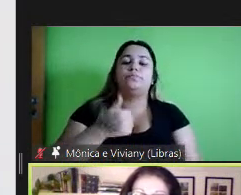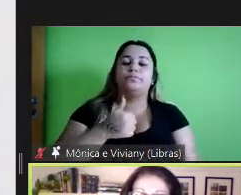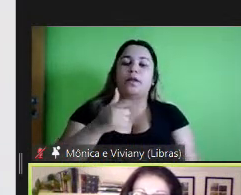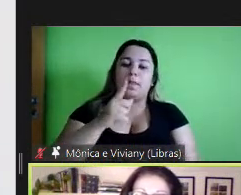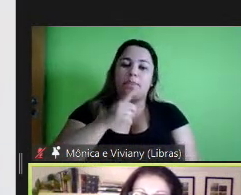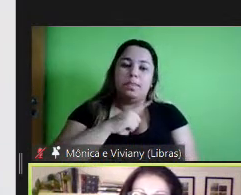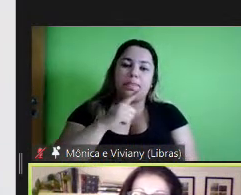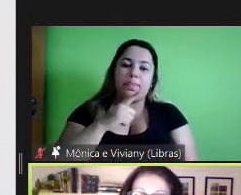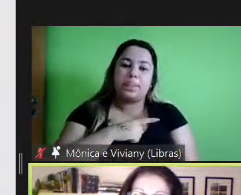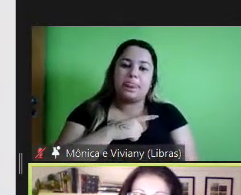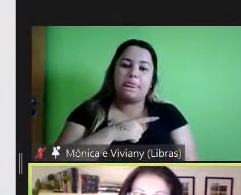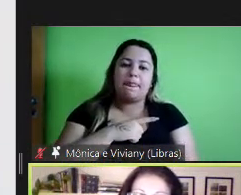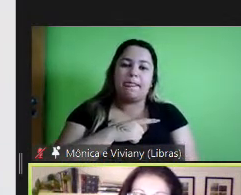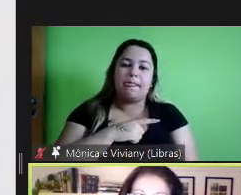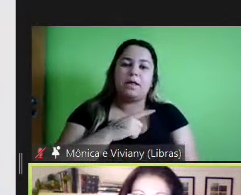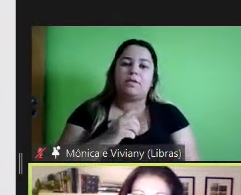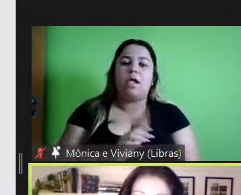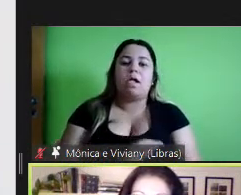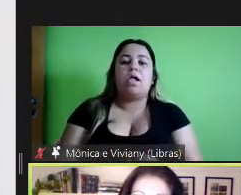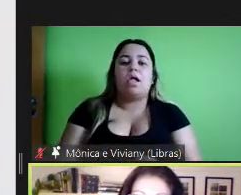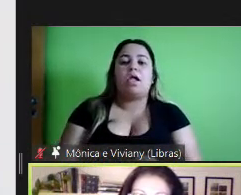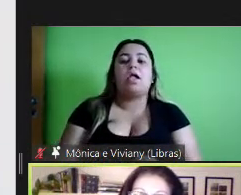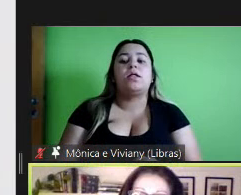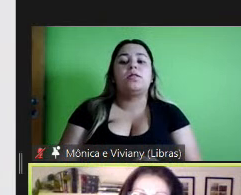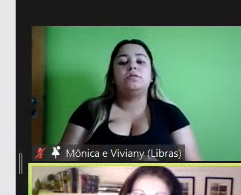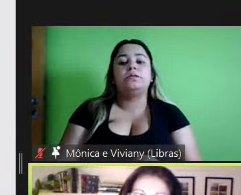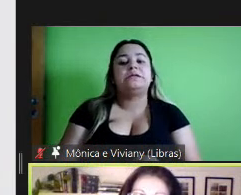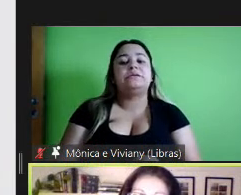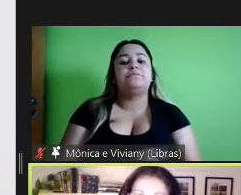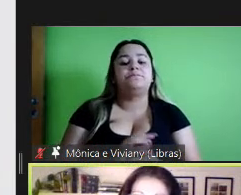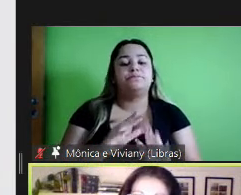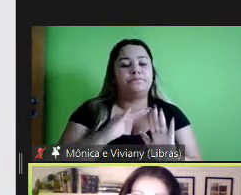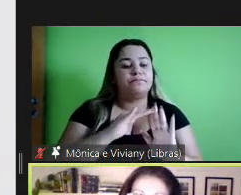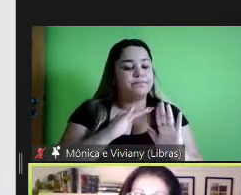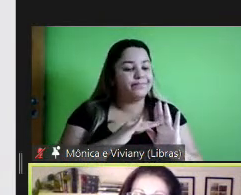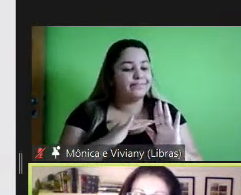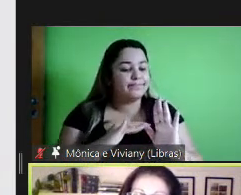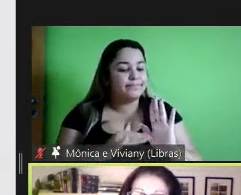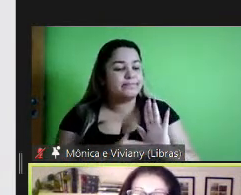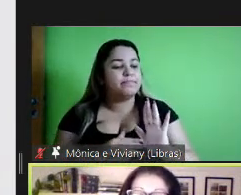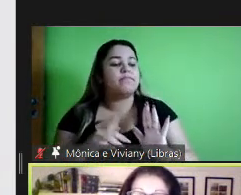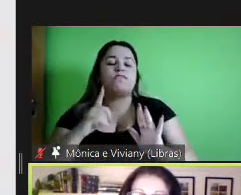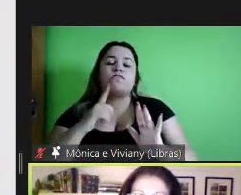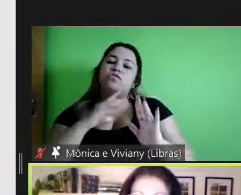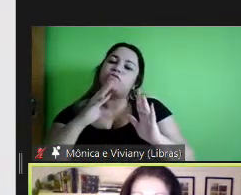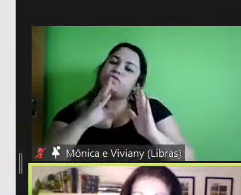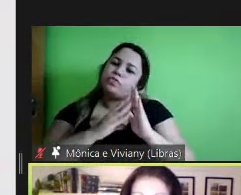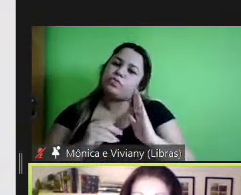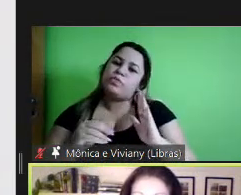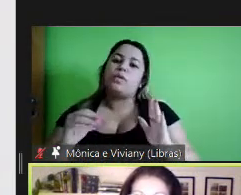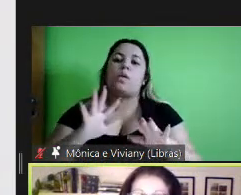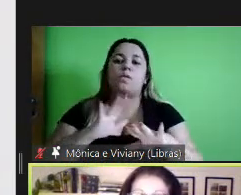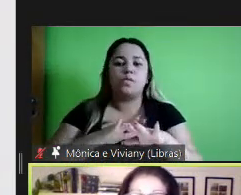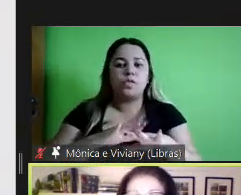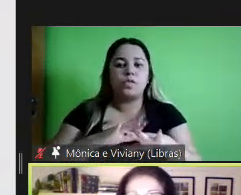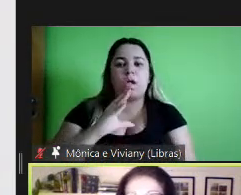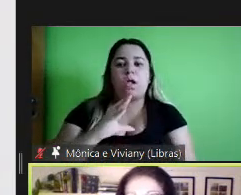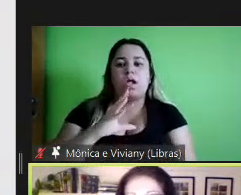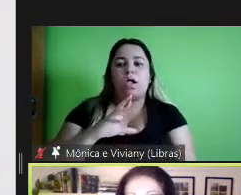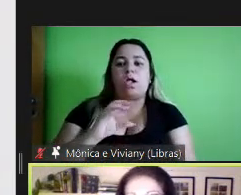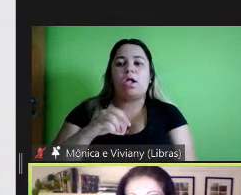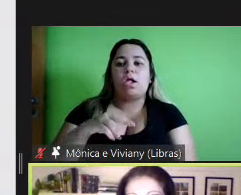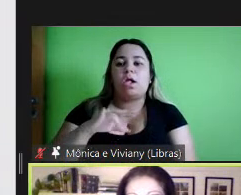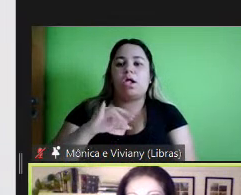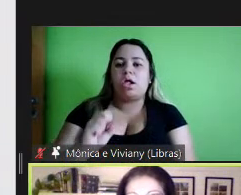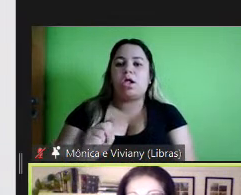guidelines are framed using a chronic disease management model, and it summarizes all the evidence-based treatments that are available in Canada. A key